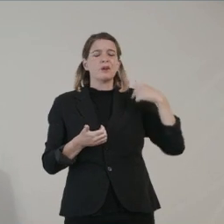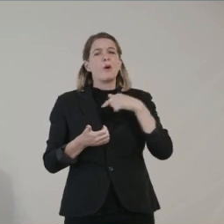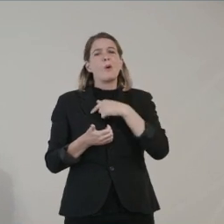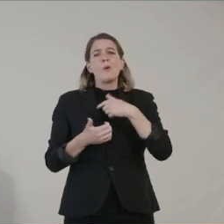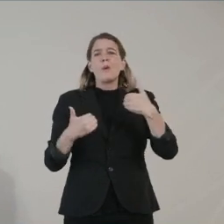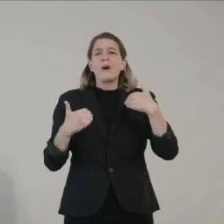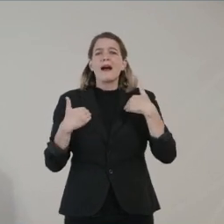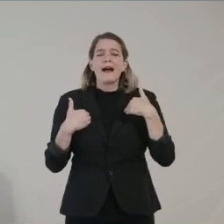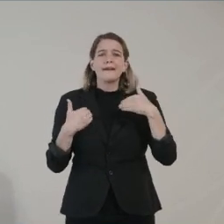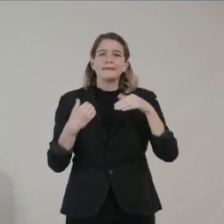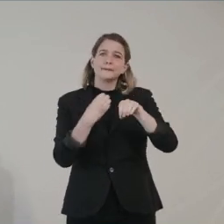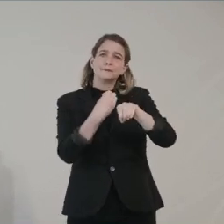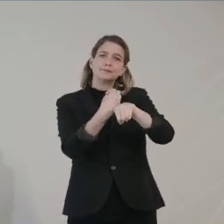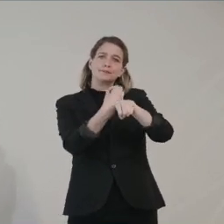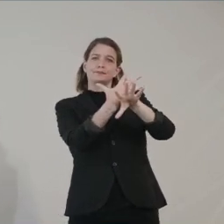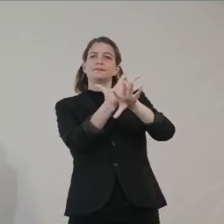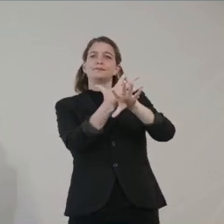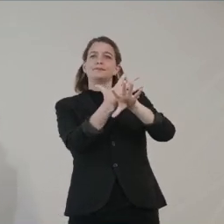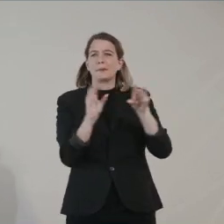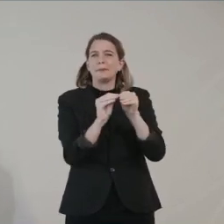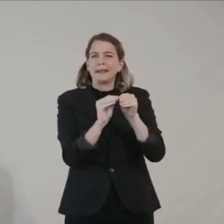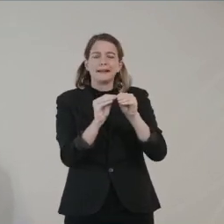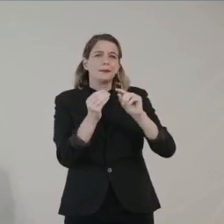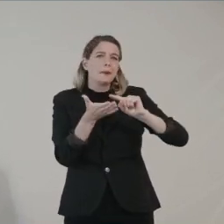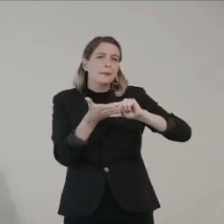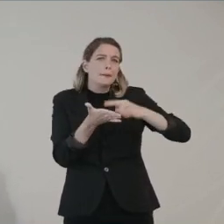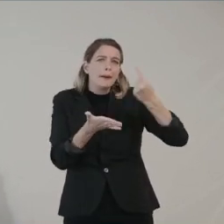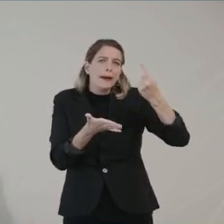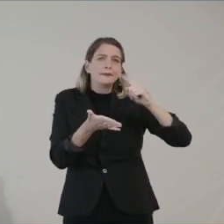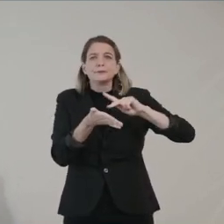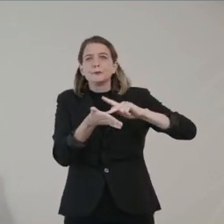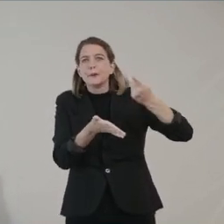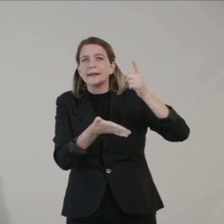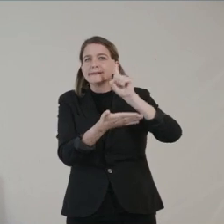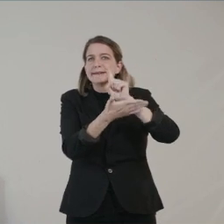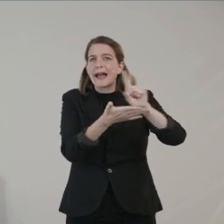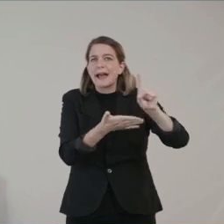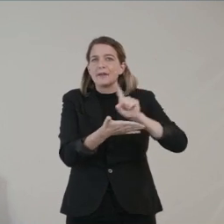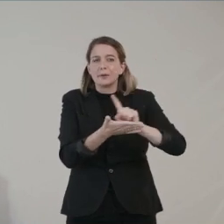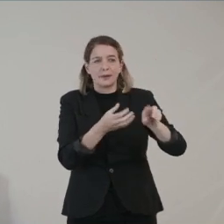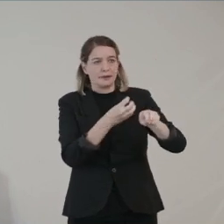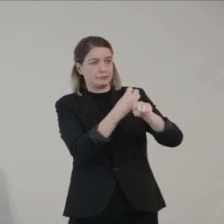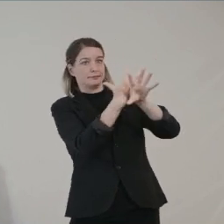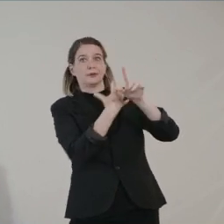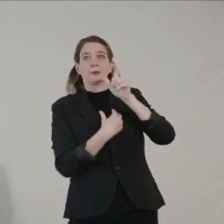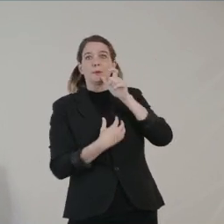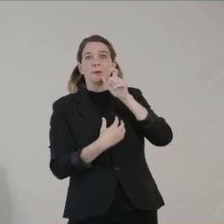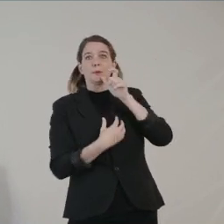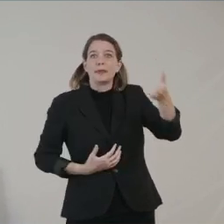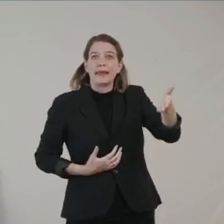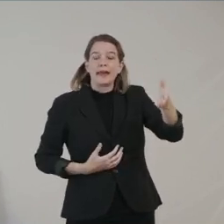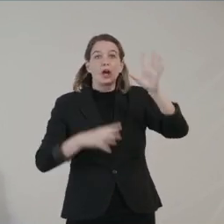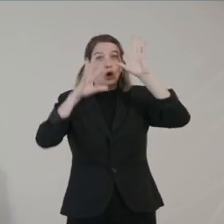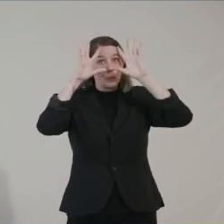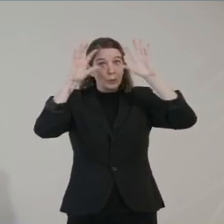teleconference once or twice a week with President Trump, Vice President